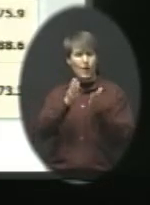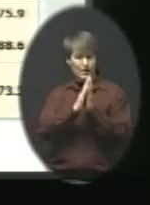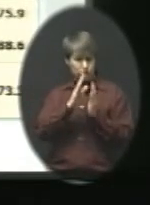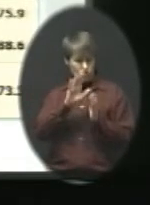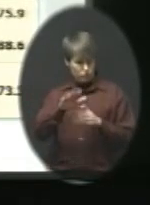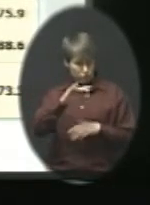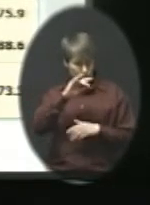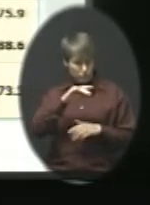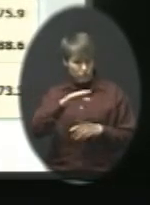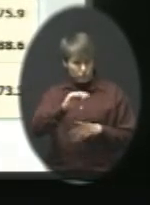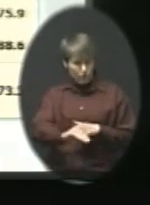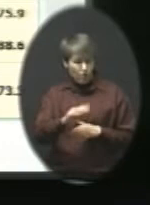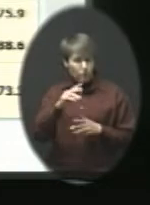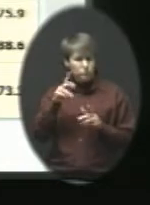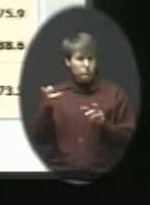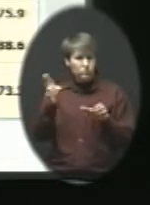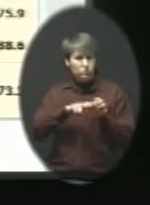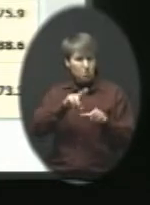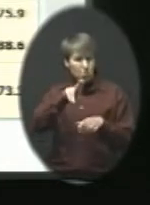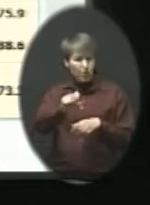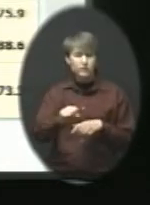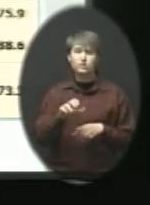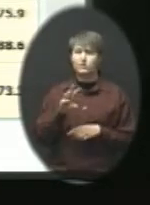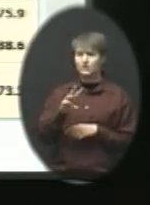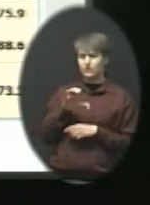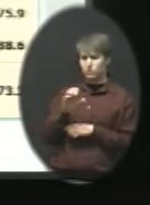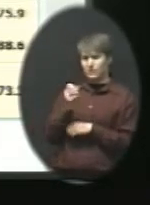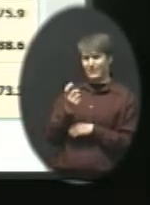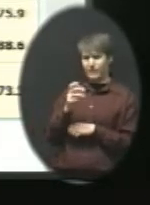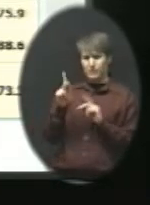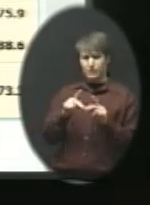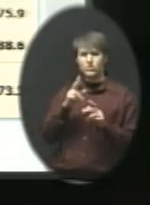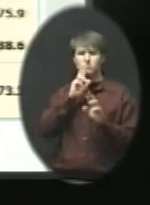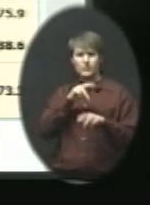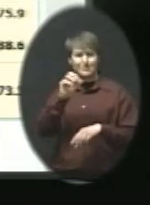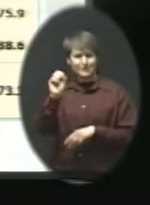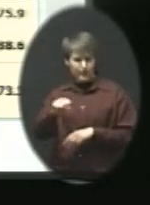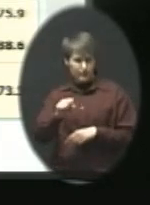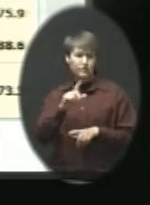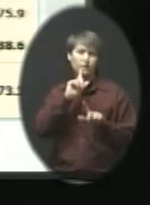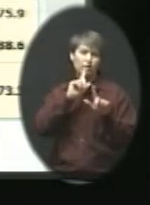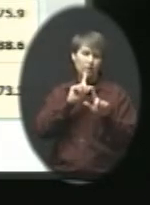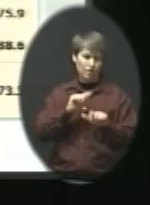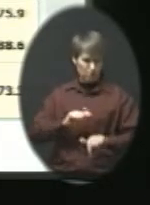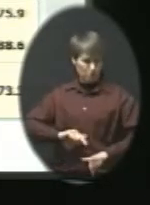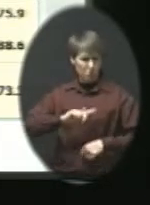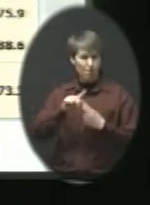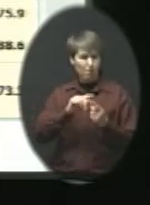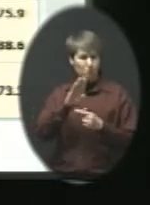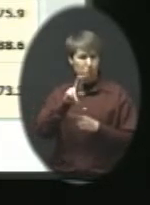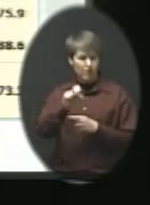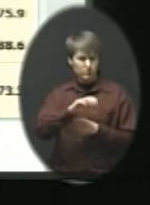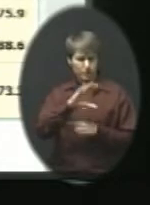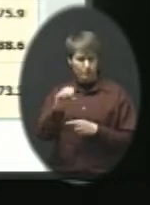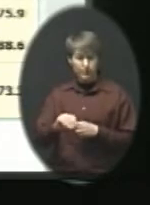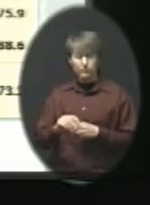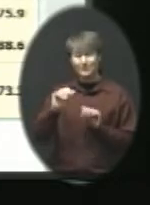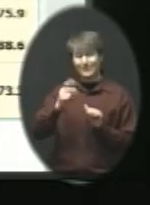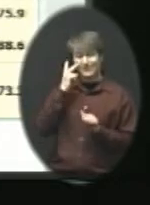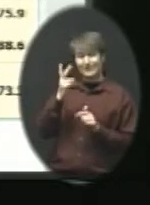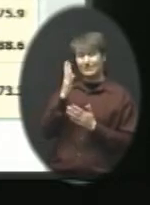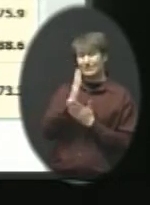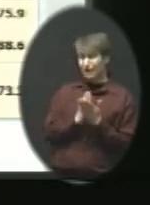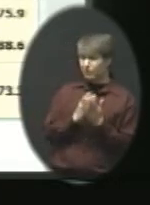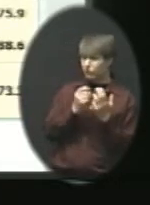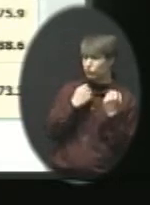bus? And 611 people responded yes, and then answered these questions about the bus company. As you can see, some areas are